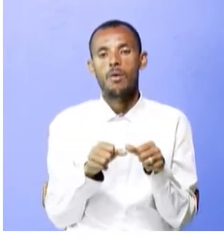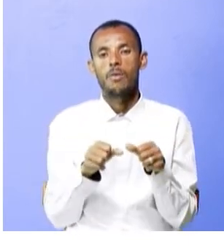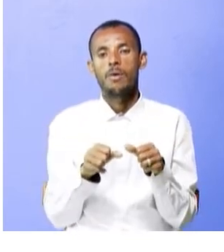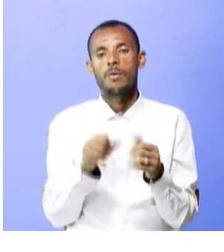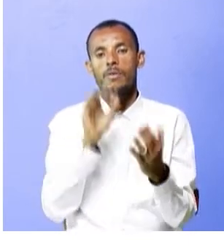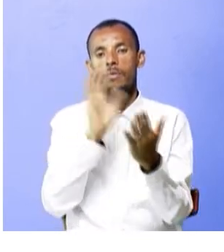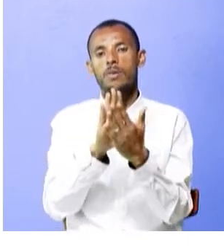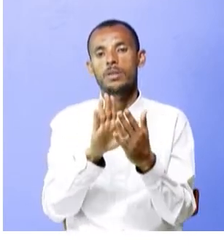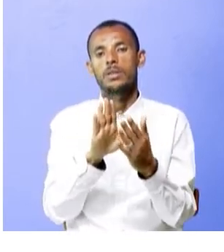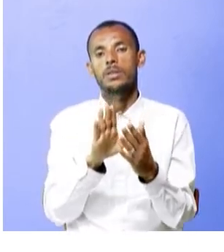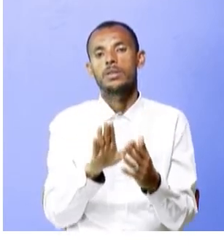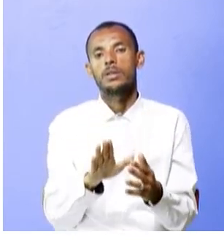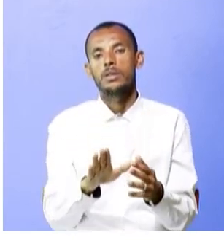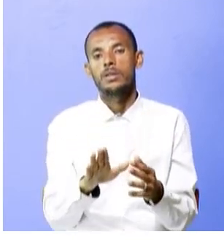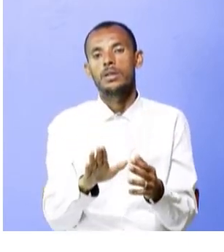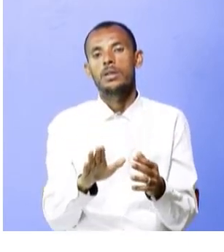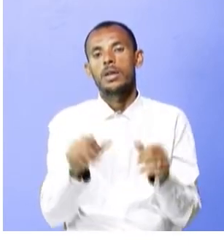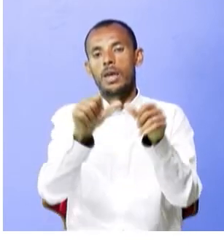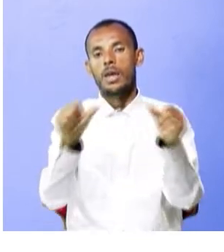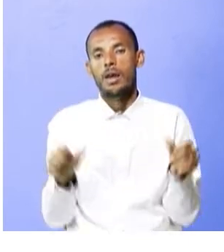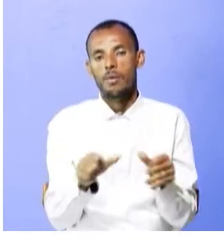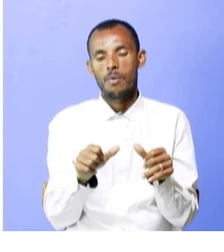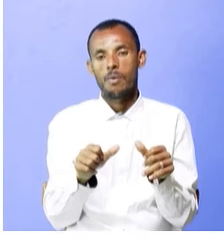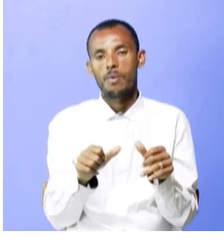triangle ABC.